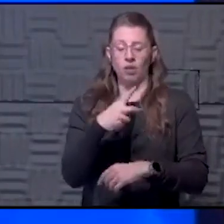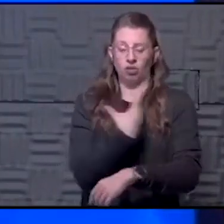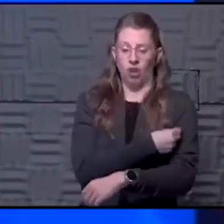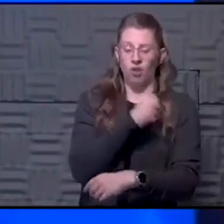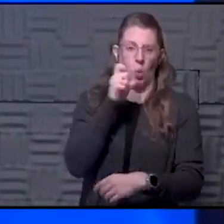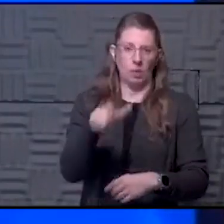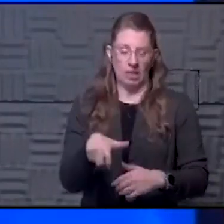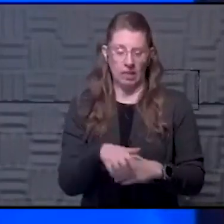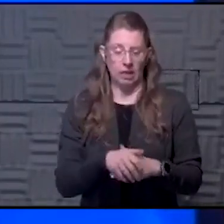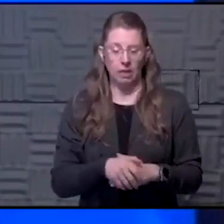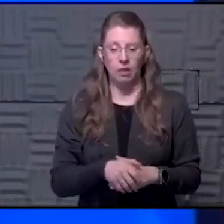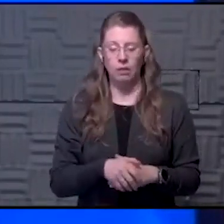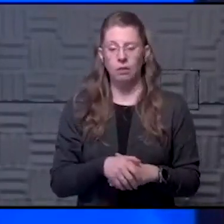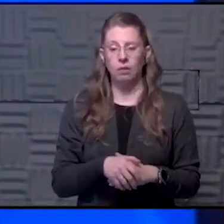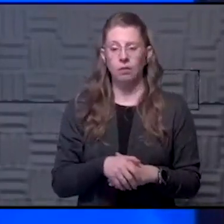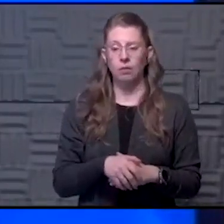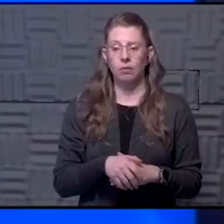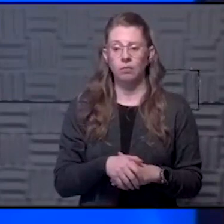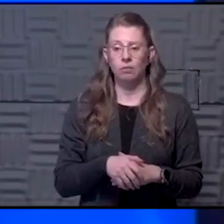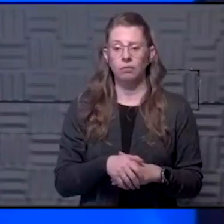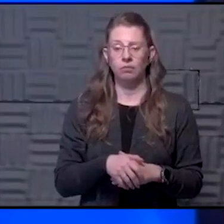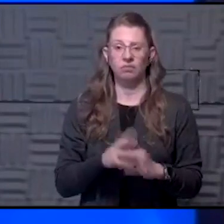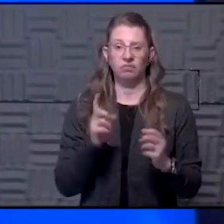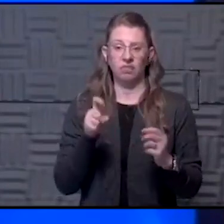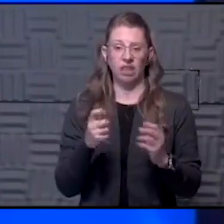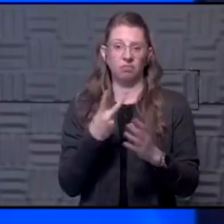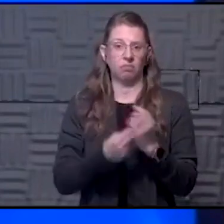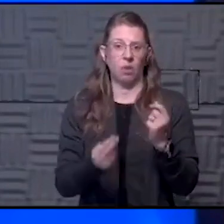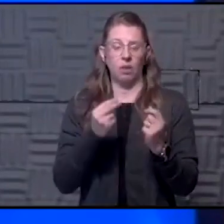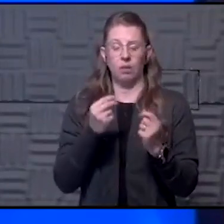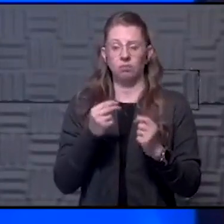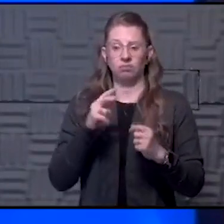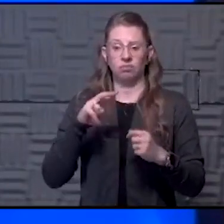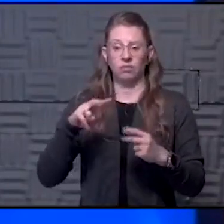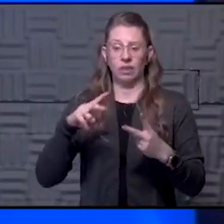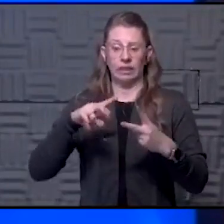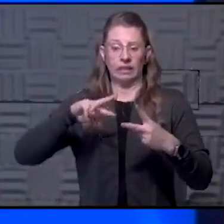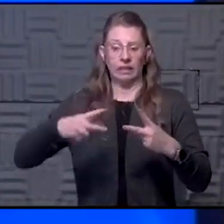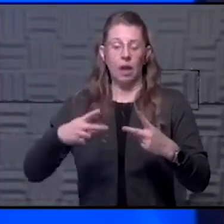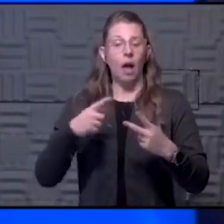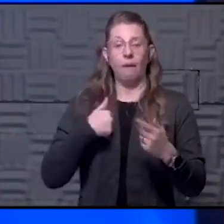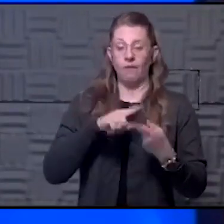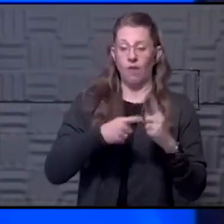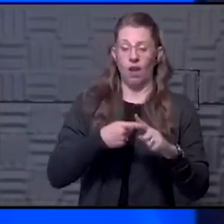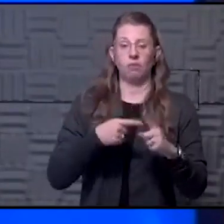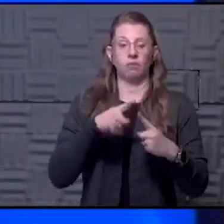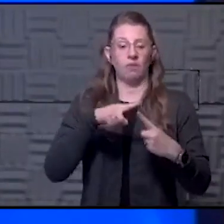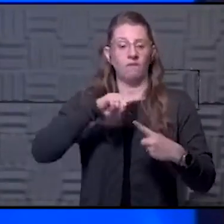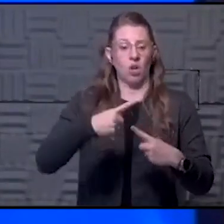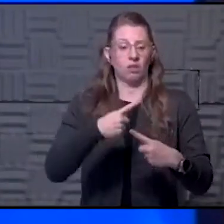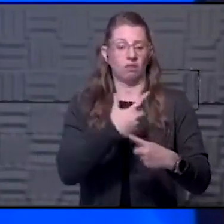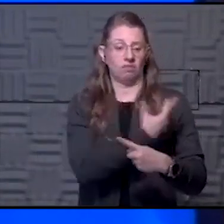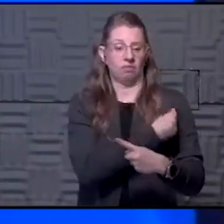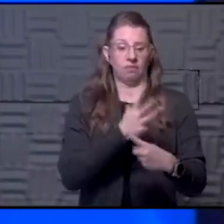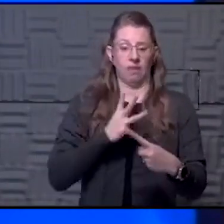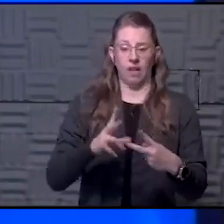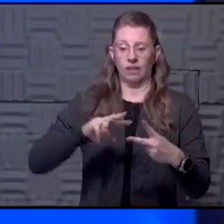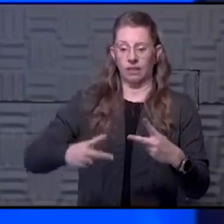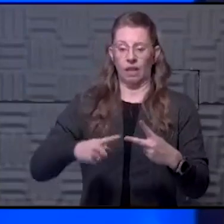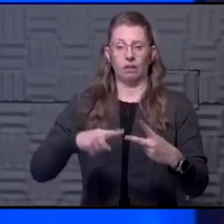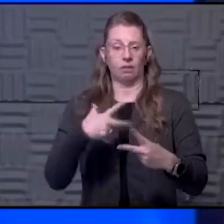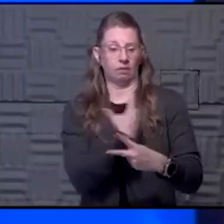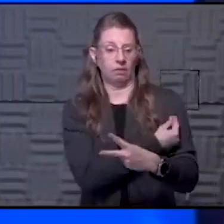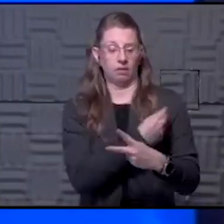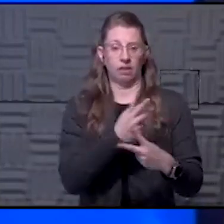some folks, I know one of my friends here who's had COVID-19 and then with second shot got pretty sick. But on the other hand, we've also had people who haven't had COVID-19